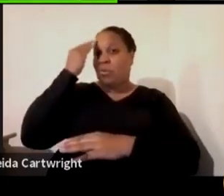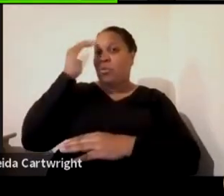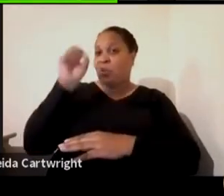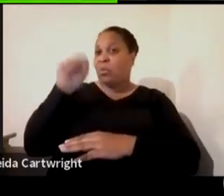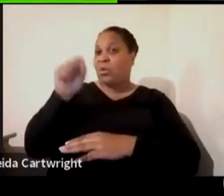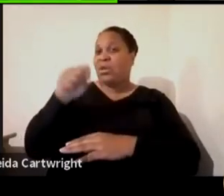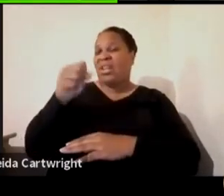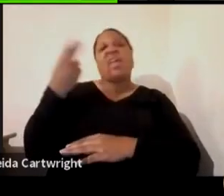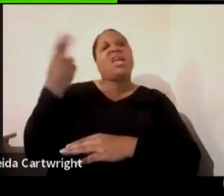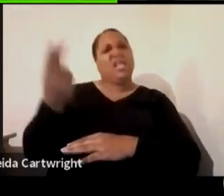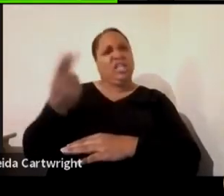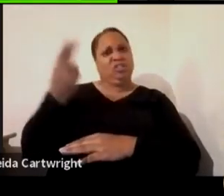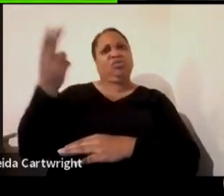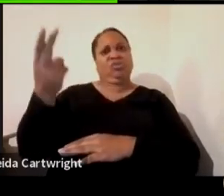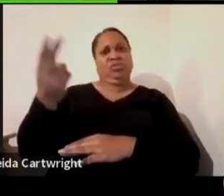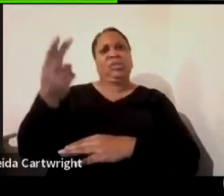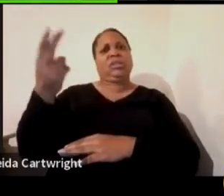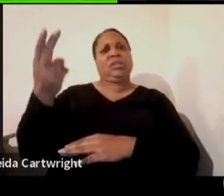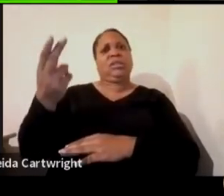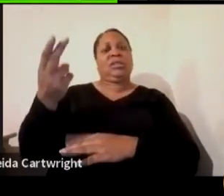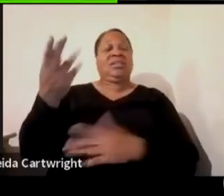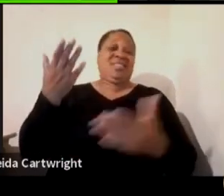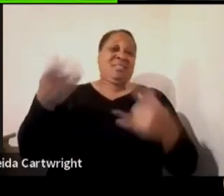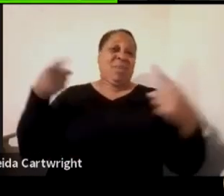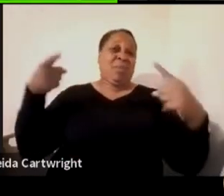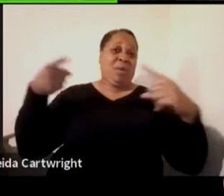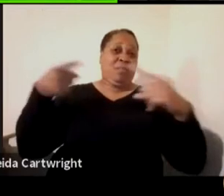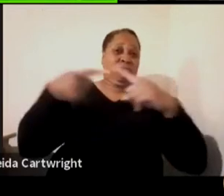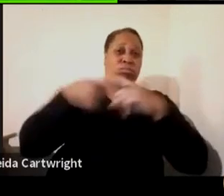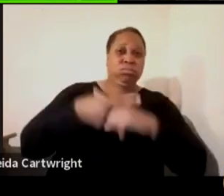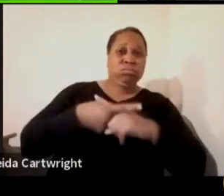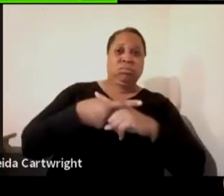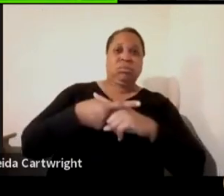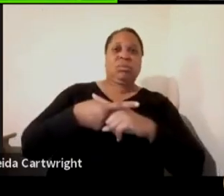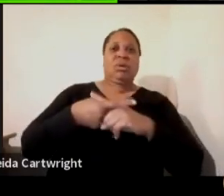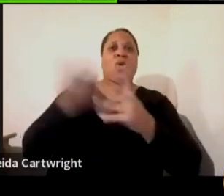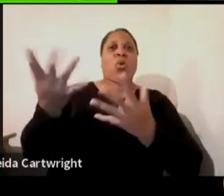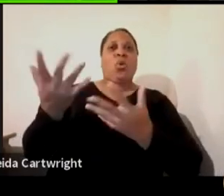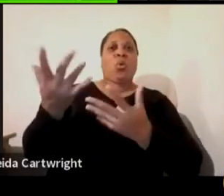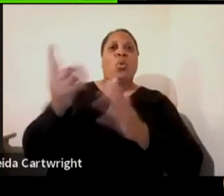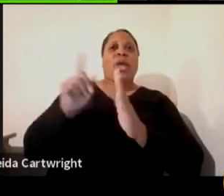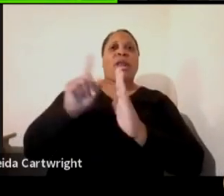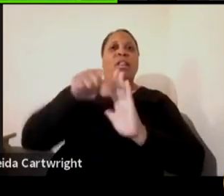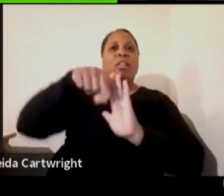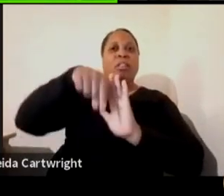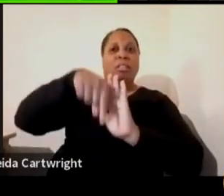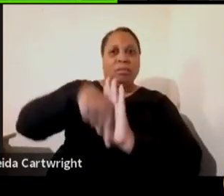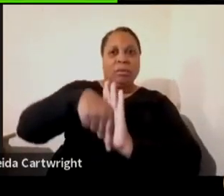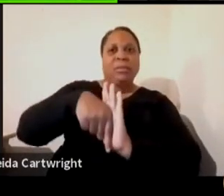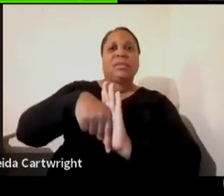history that may complicate the situation, we would ask them to wait for 30 minutes. And of course,